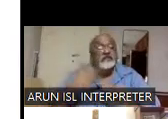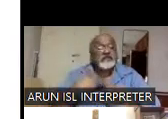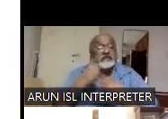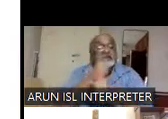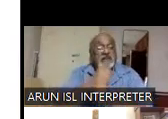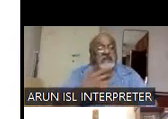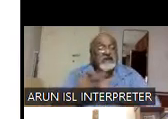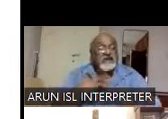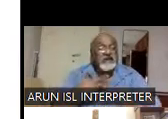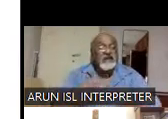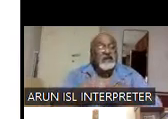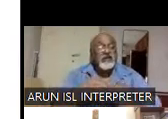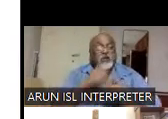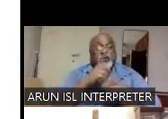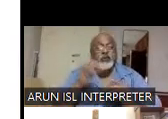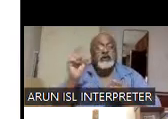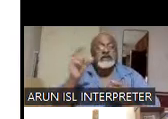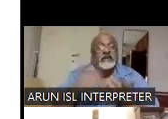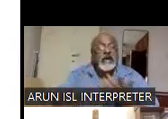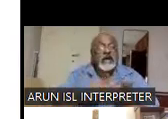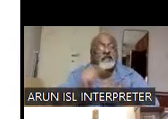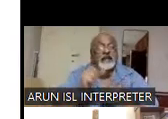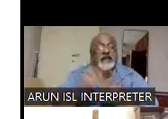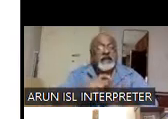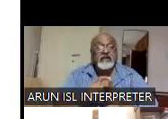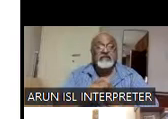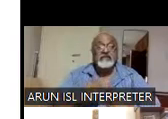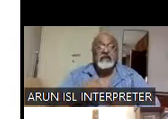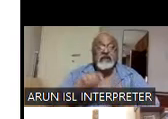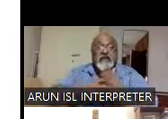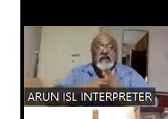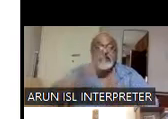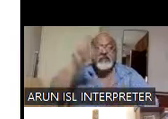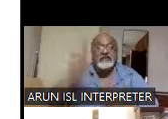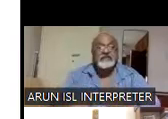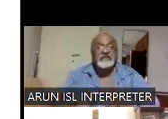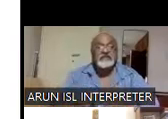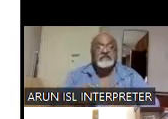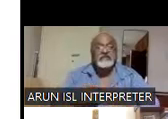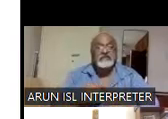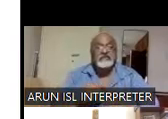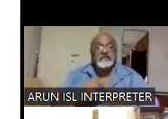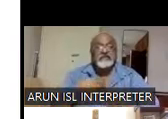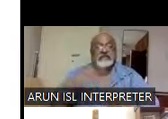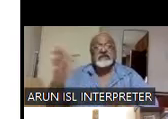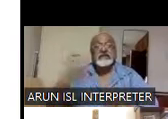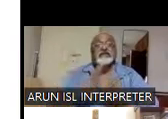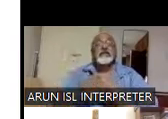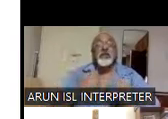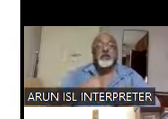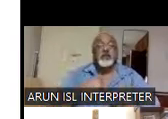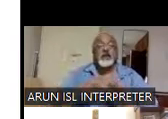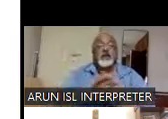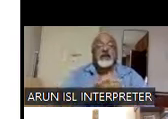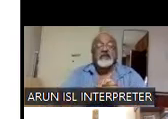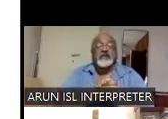key persons who drafted the CRPD, Convention on Rights of Persons with Disability. She became my mentor. She taught me